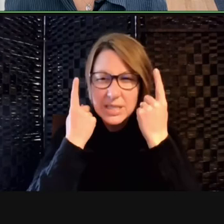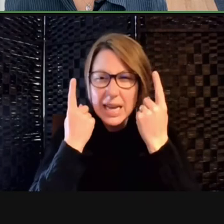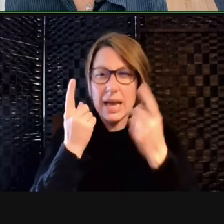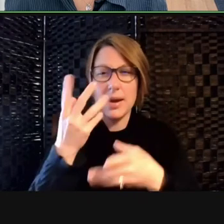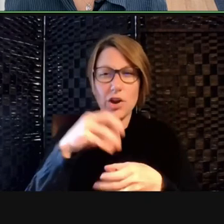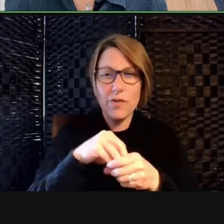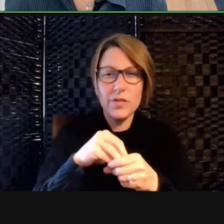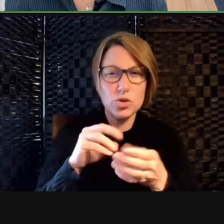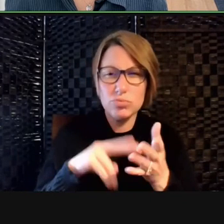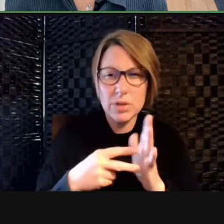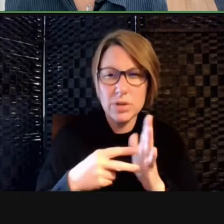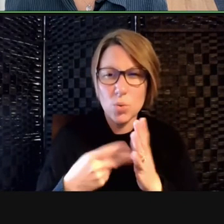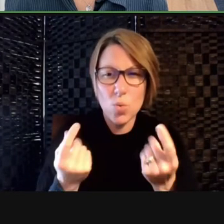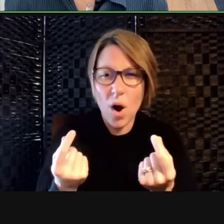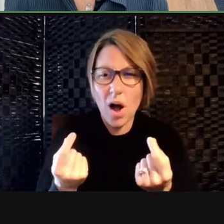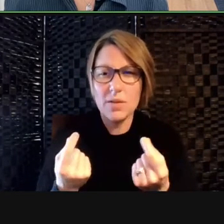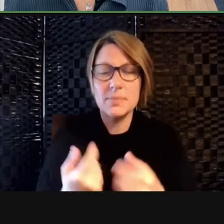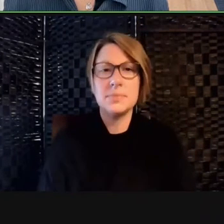what those features are, okay?